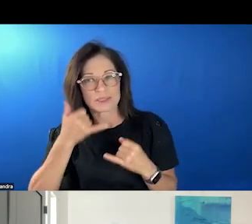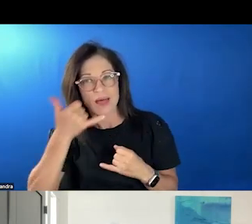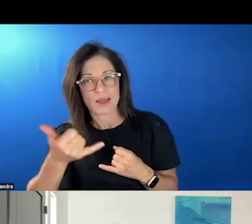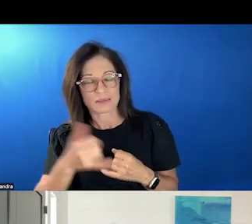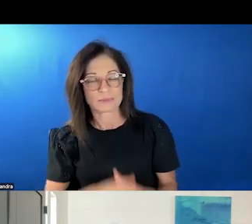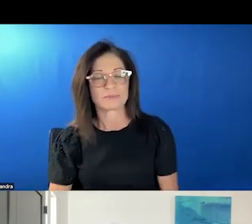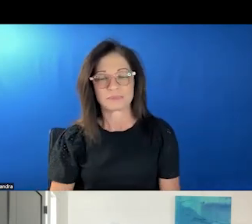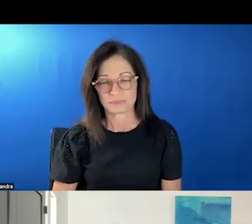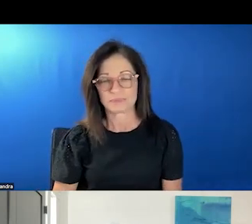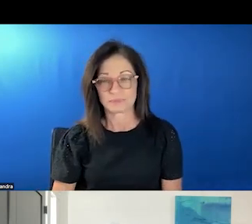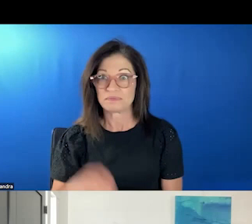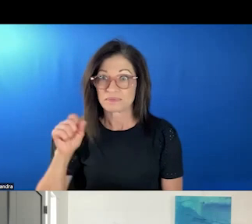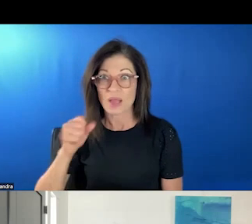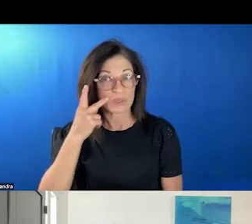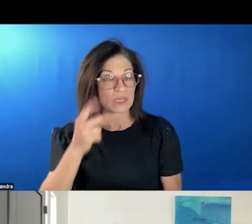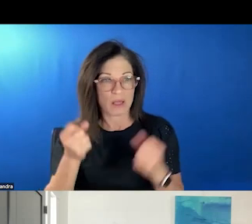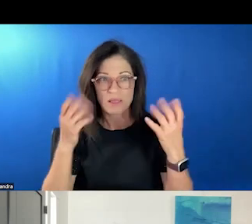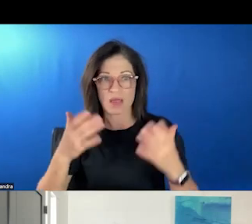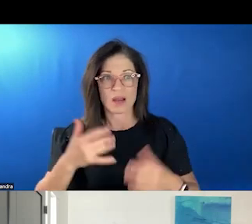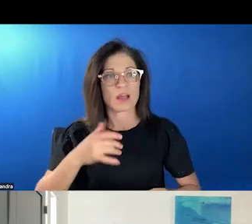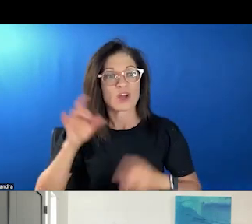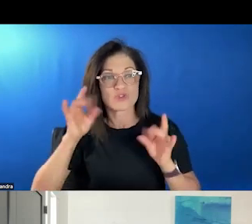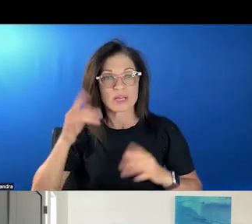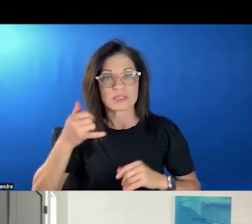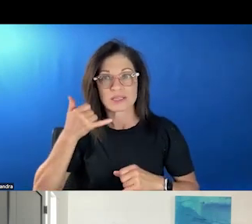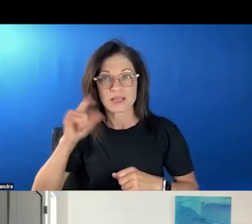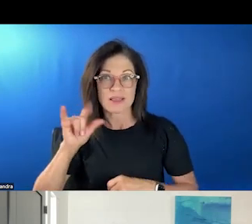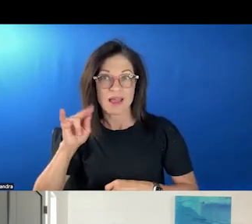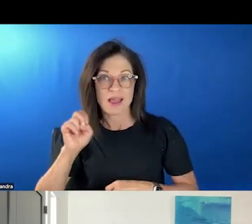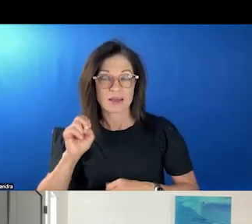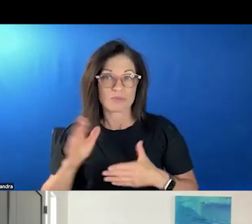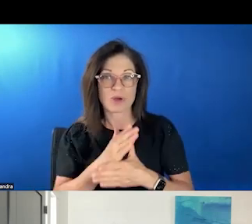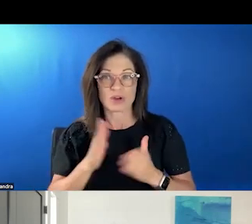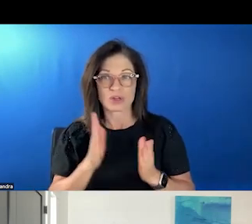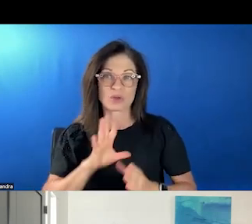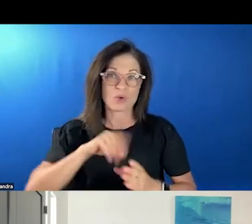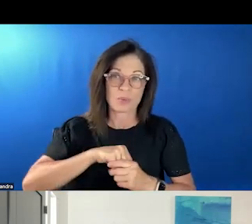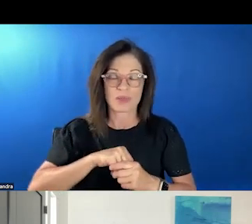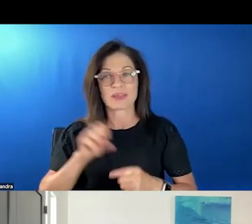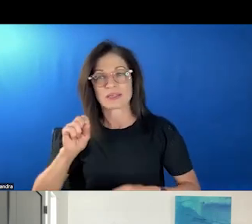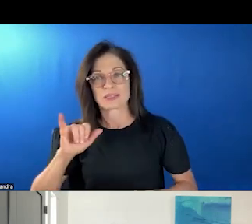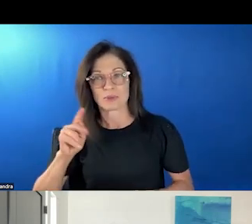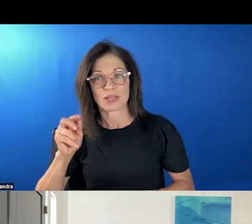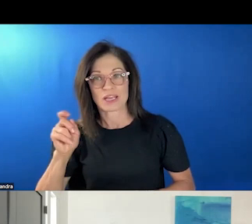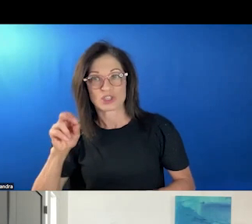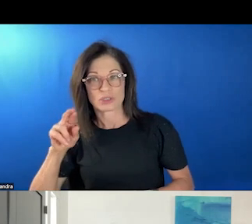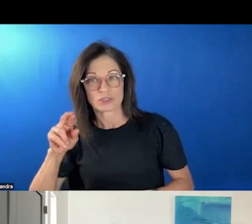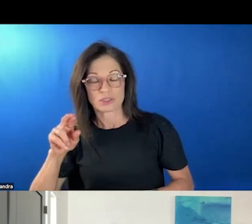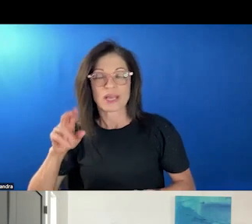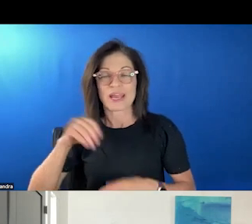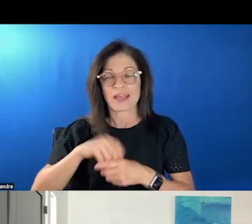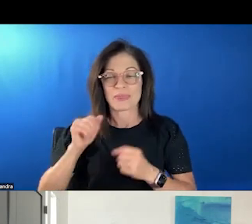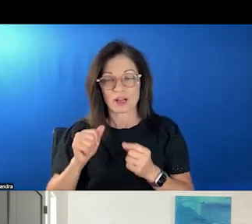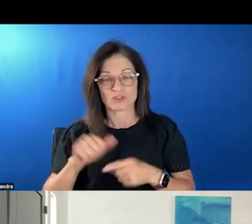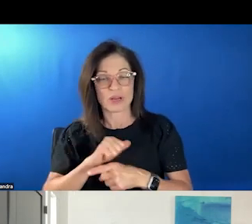we're seeing a good number of crisis line partners incorporating these simulations into their existing training. So they have the content